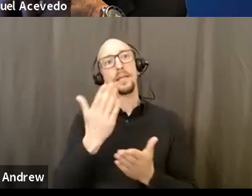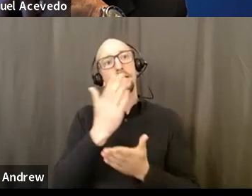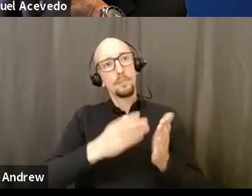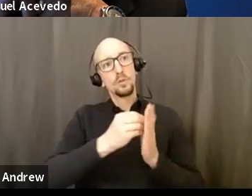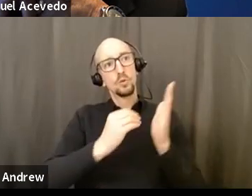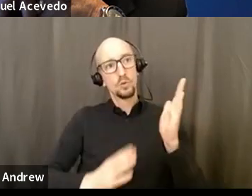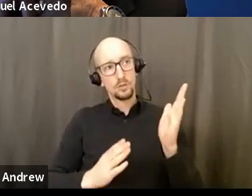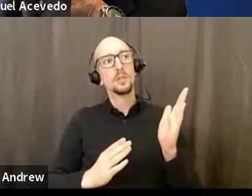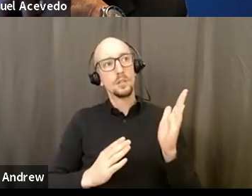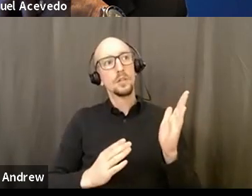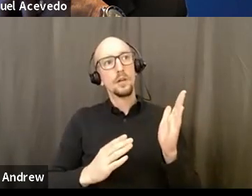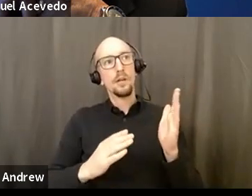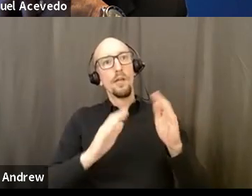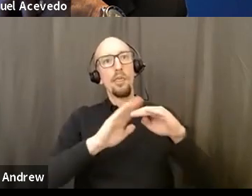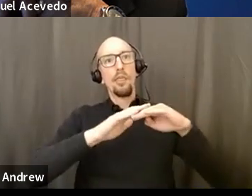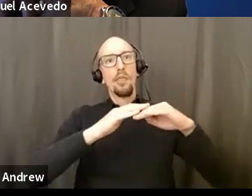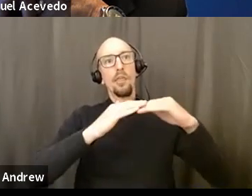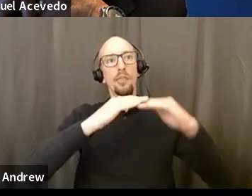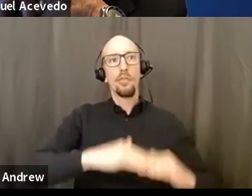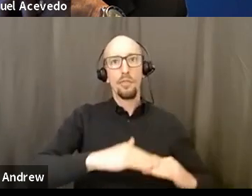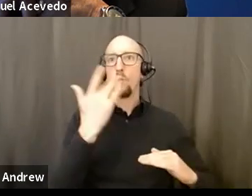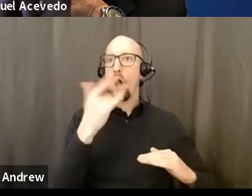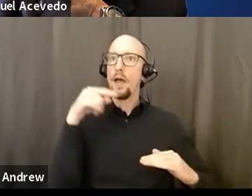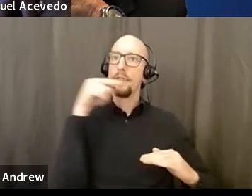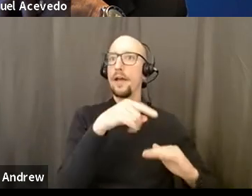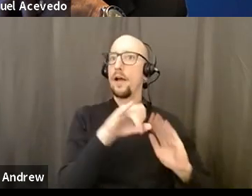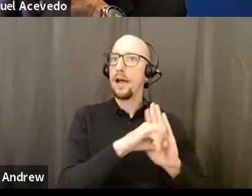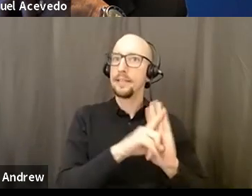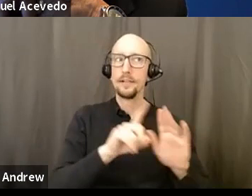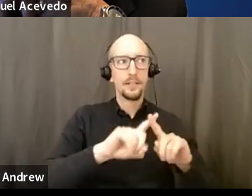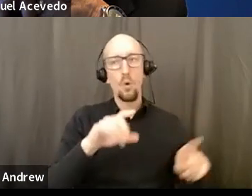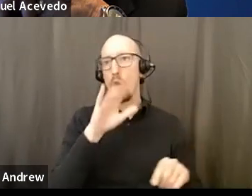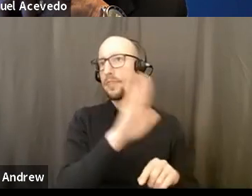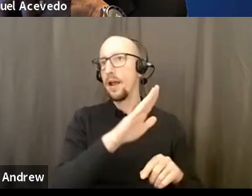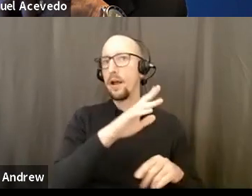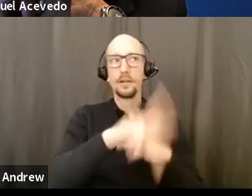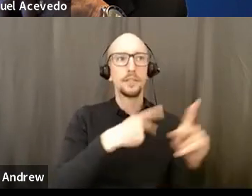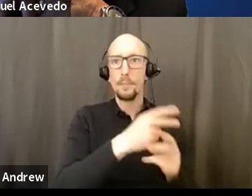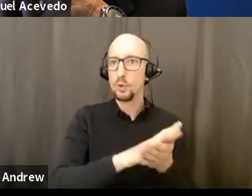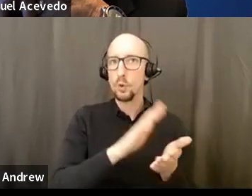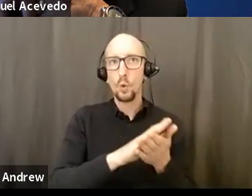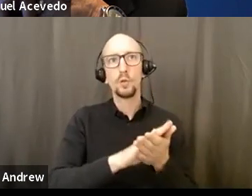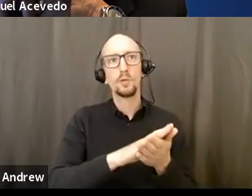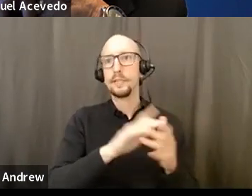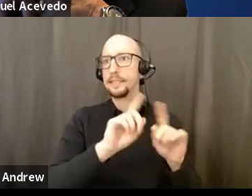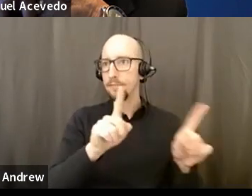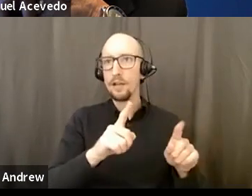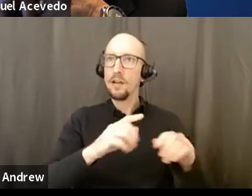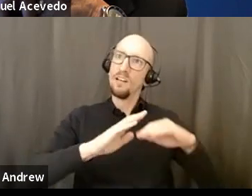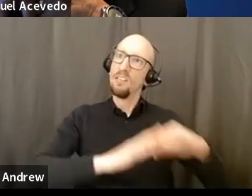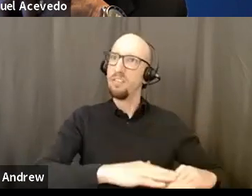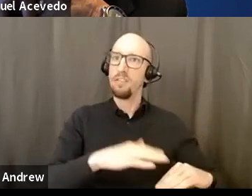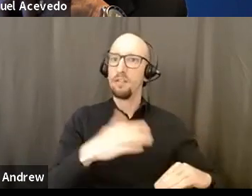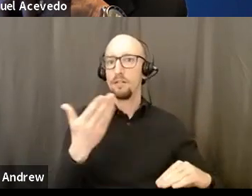some aspect of their identity or school type that they attend. So in that way, I do think. I think we